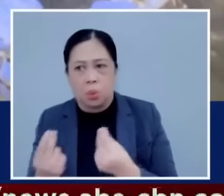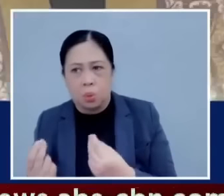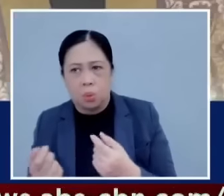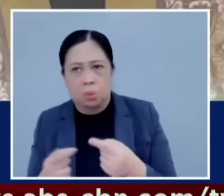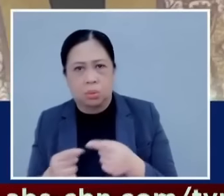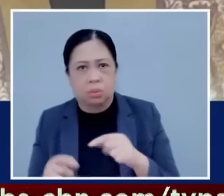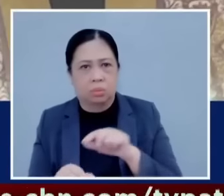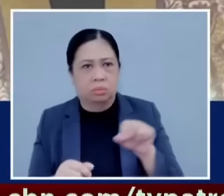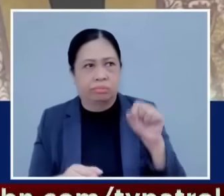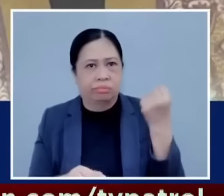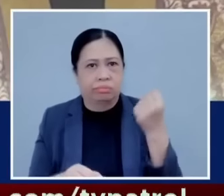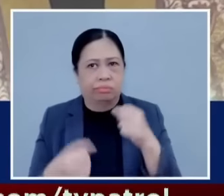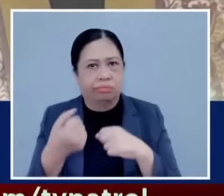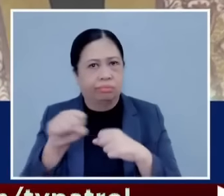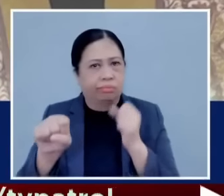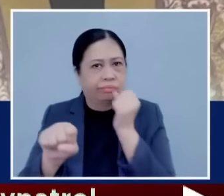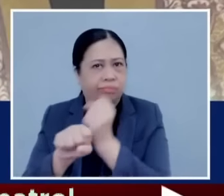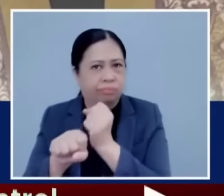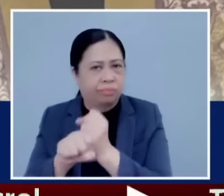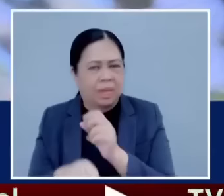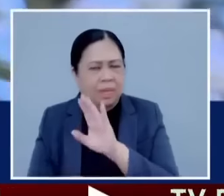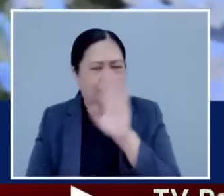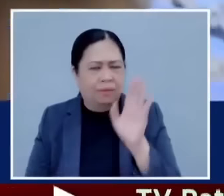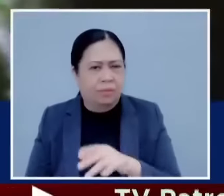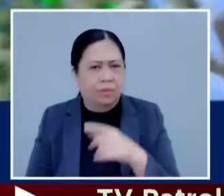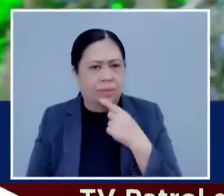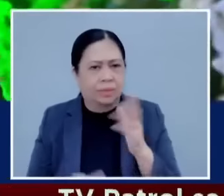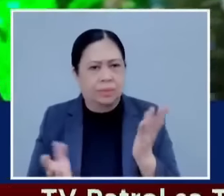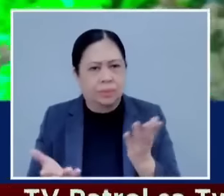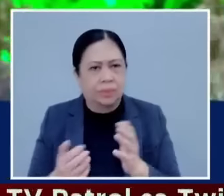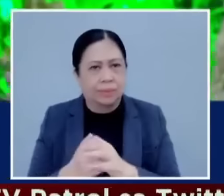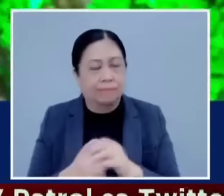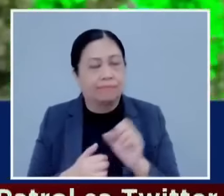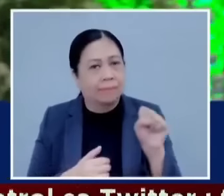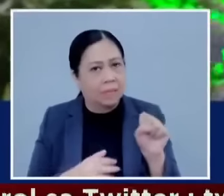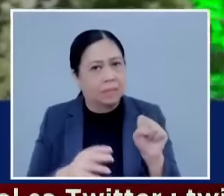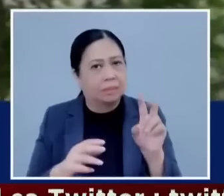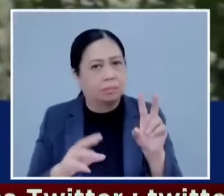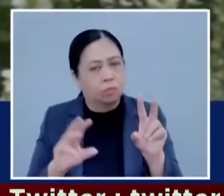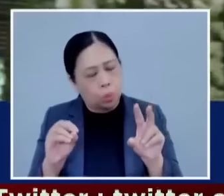your back. Never. He was always like yes or no.